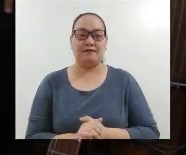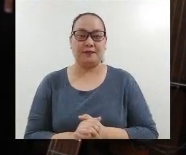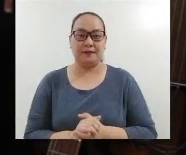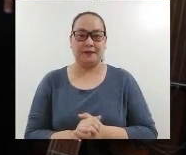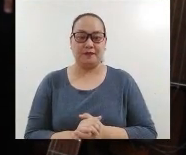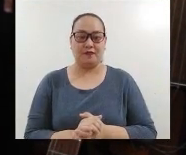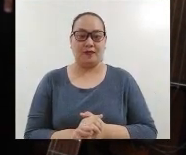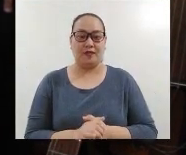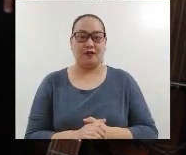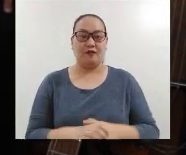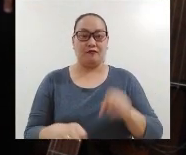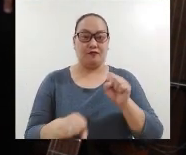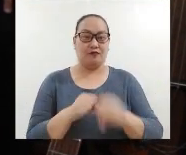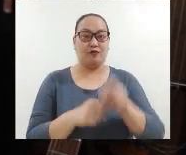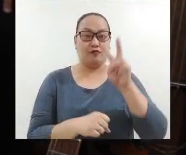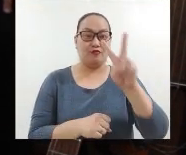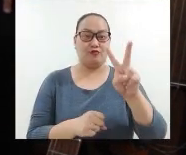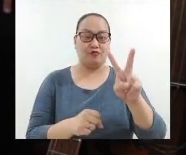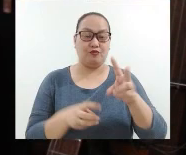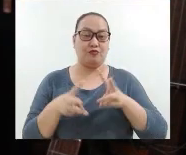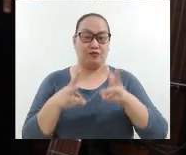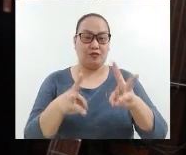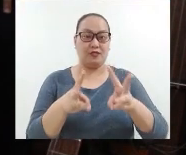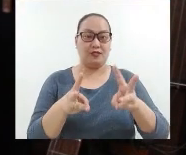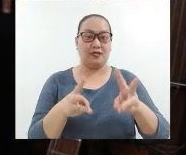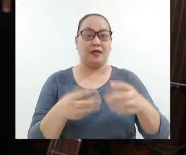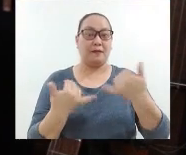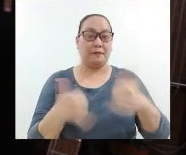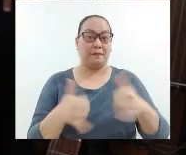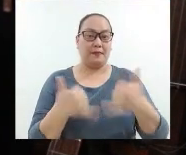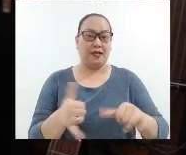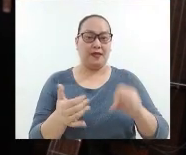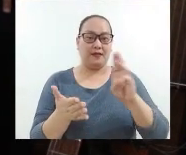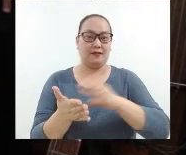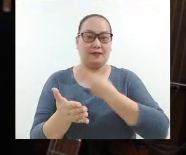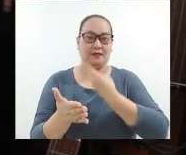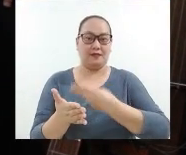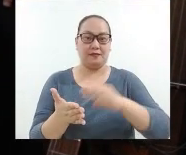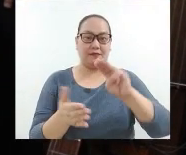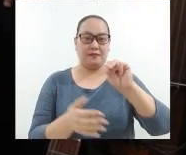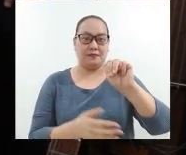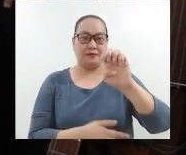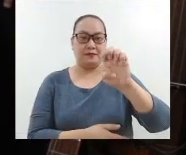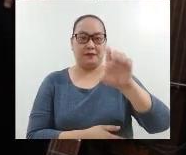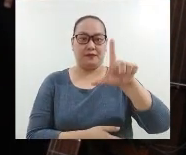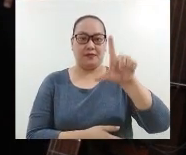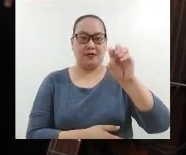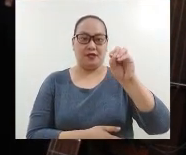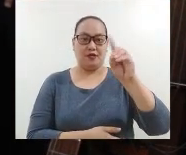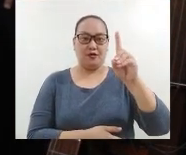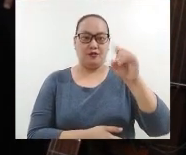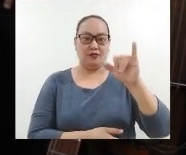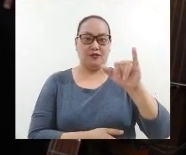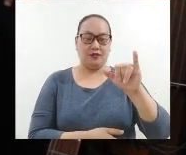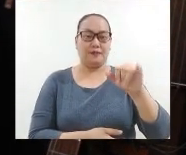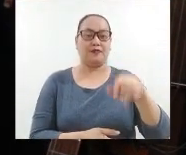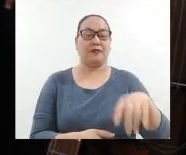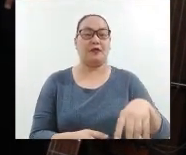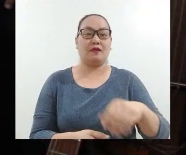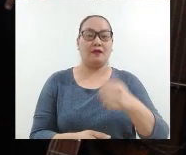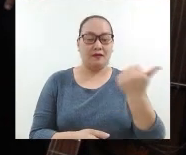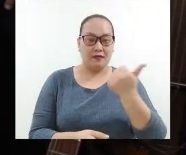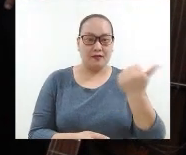So there you have it, guys. The two techniques in playing the melody. Another important element of music